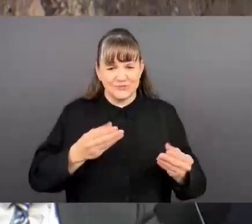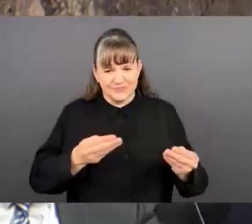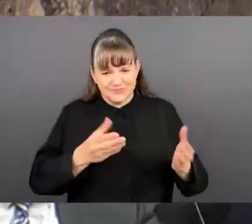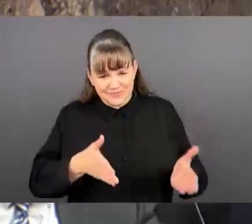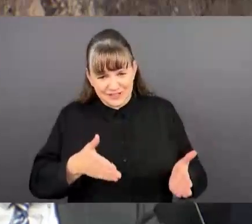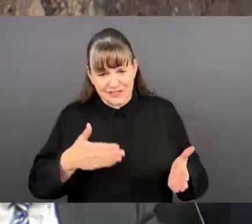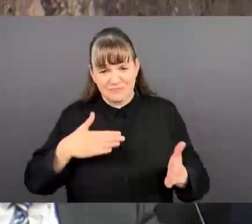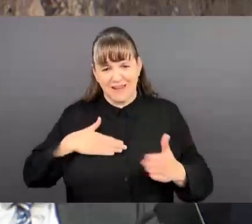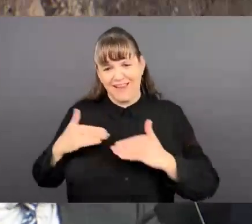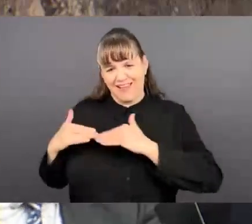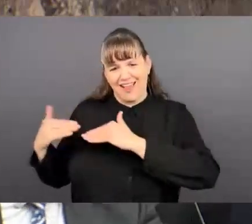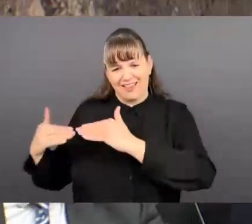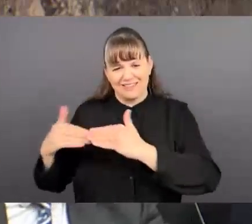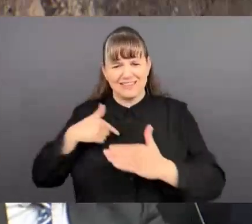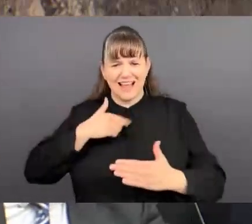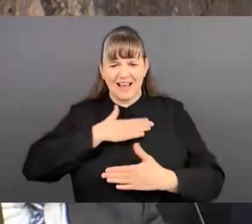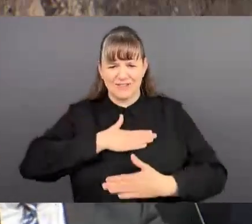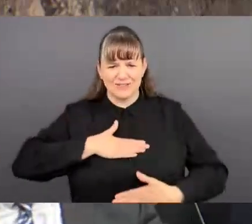My